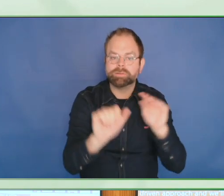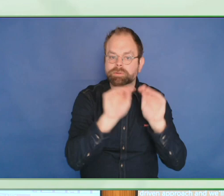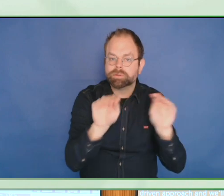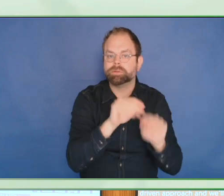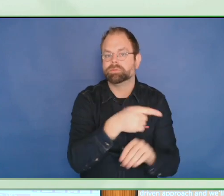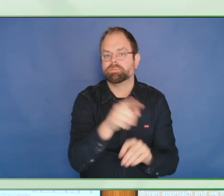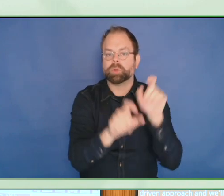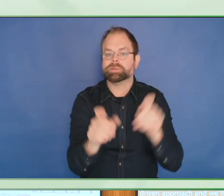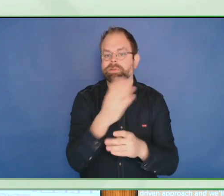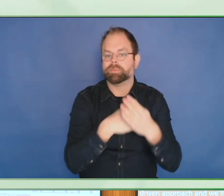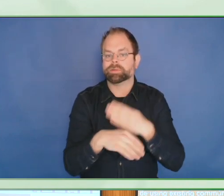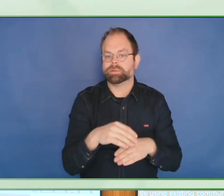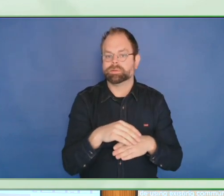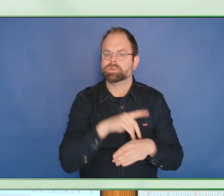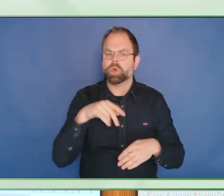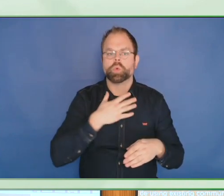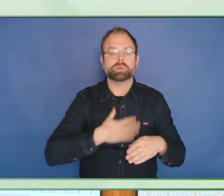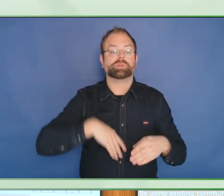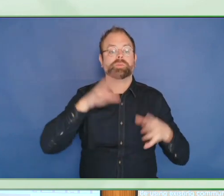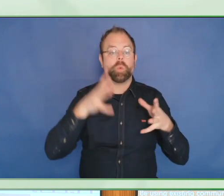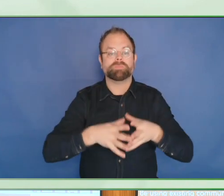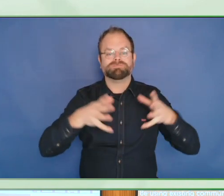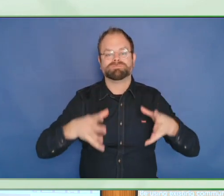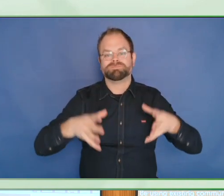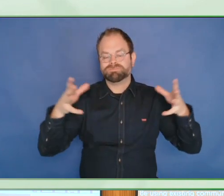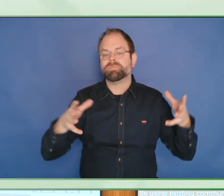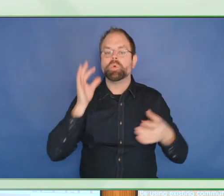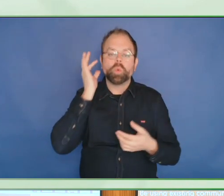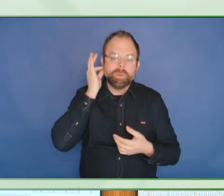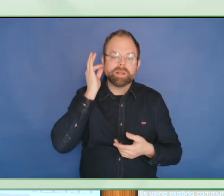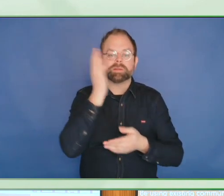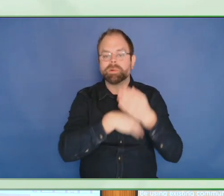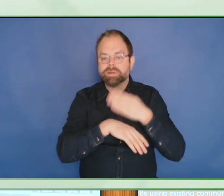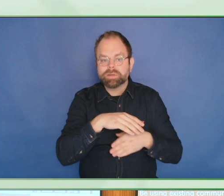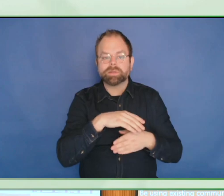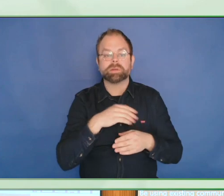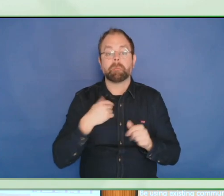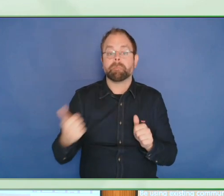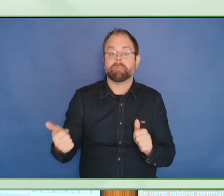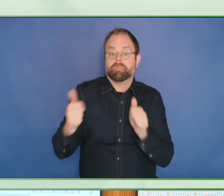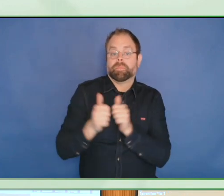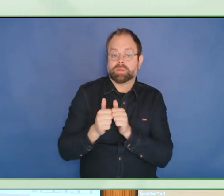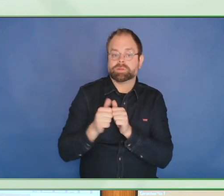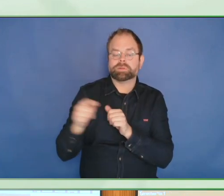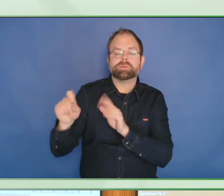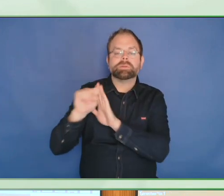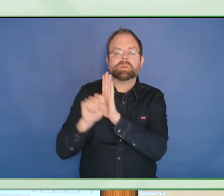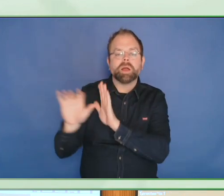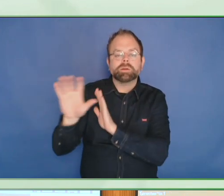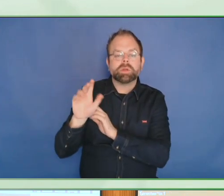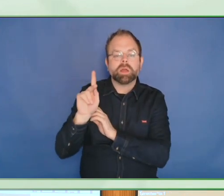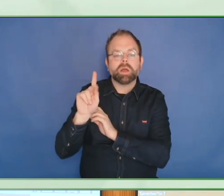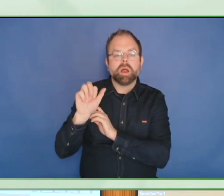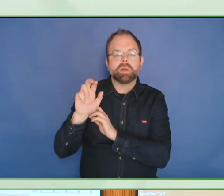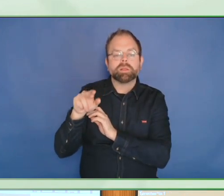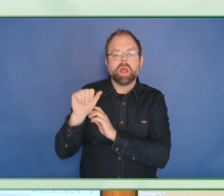persons within the state government mechanism and help them sensitize their communities and